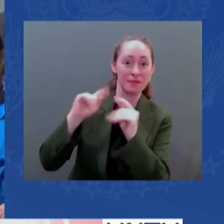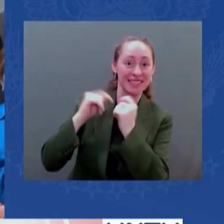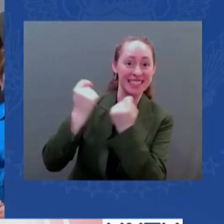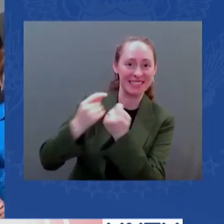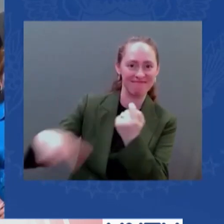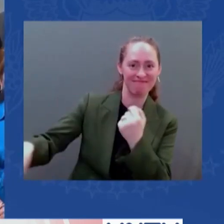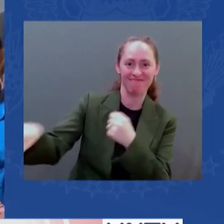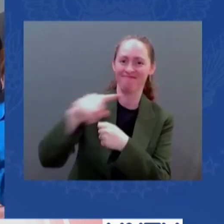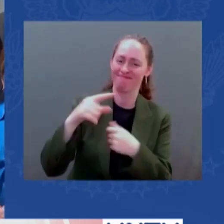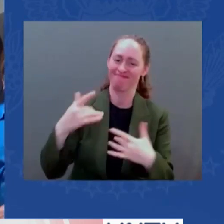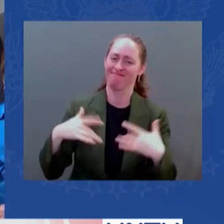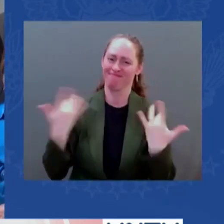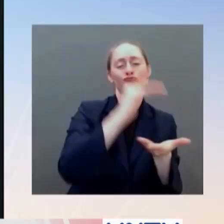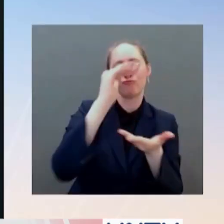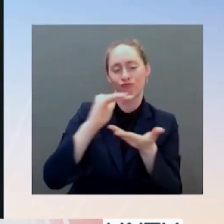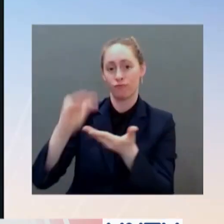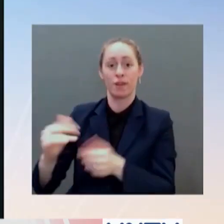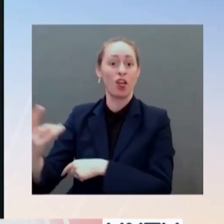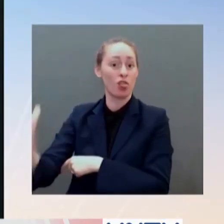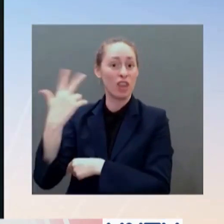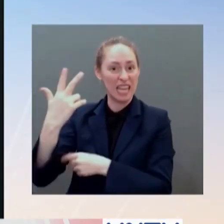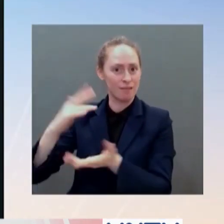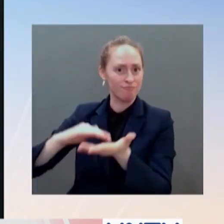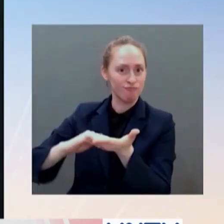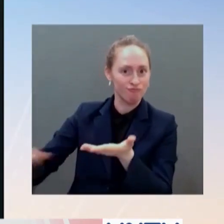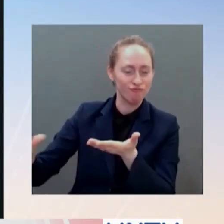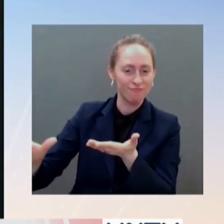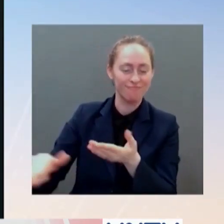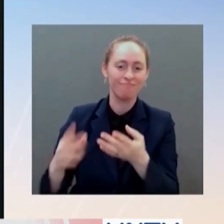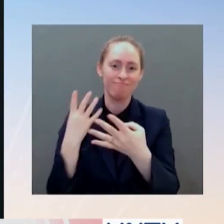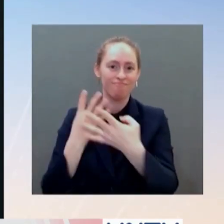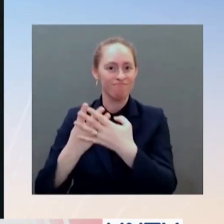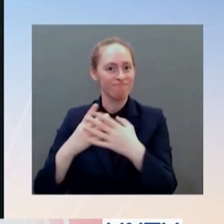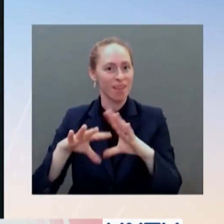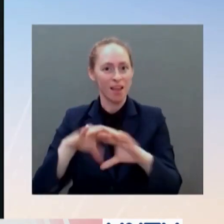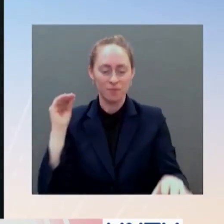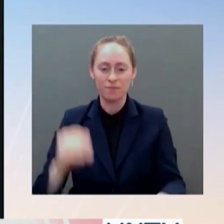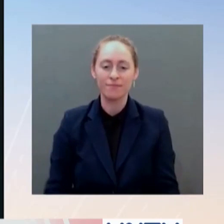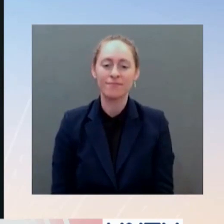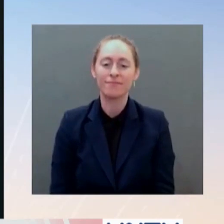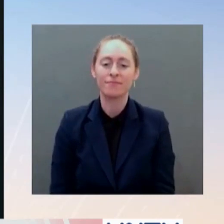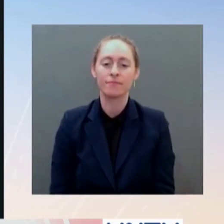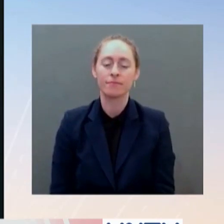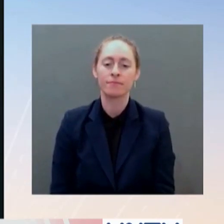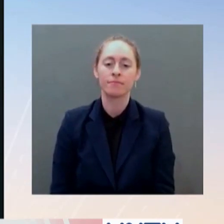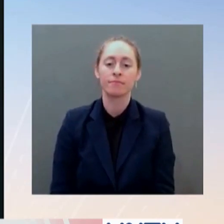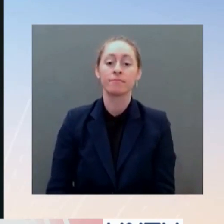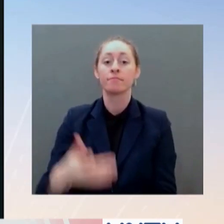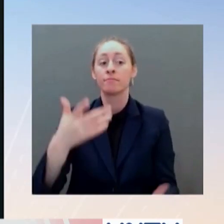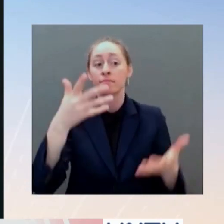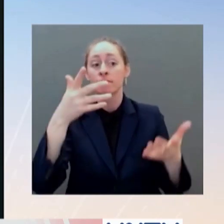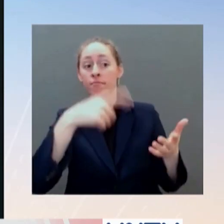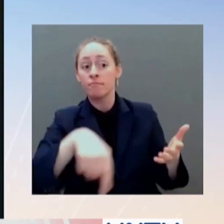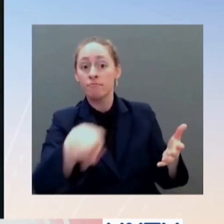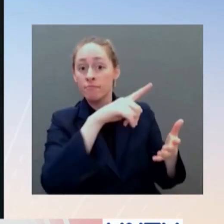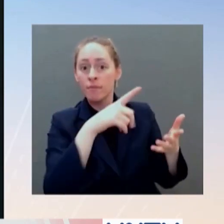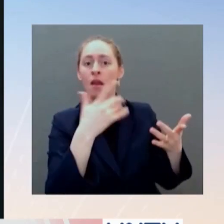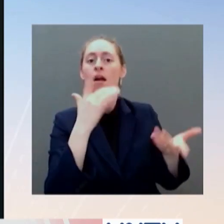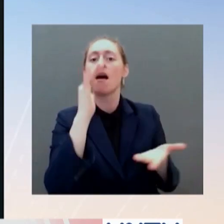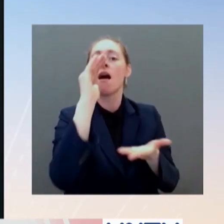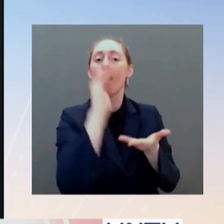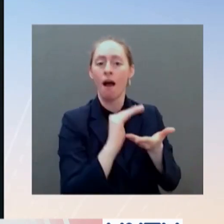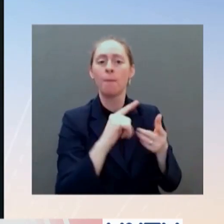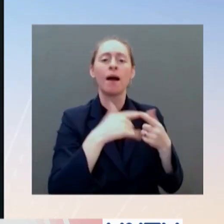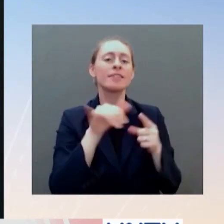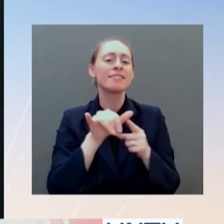and loans upon their release. He also announced more than 20 major actions from a dozen agencies to expand